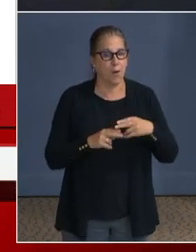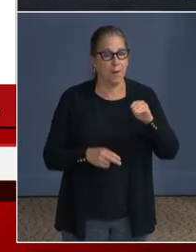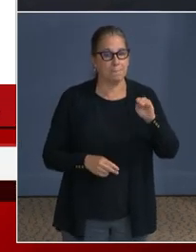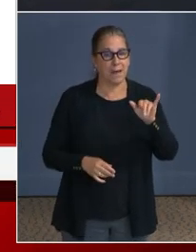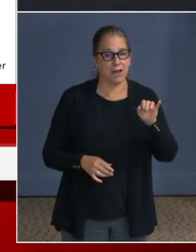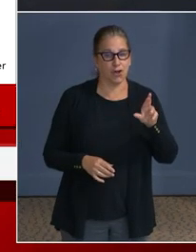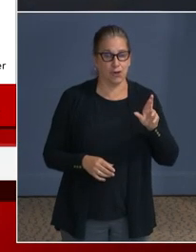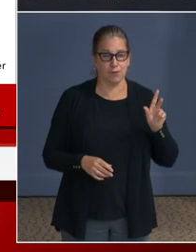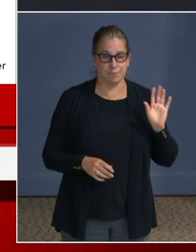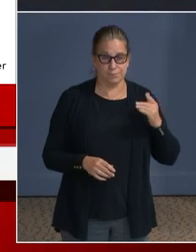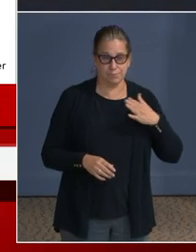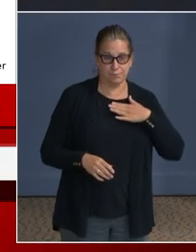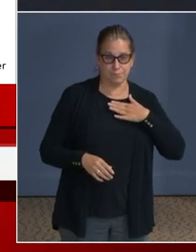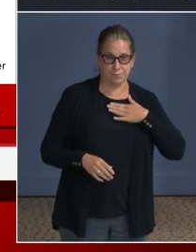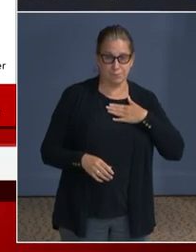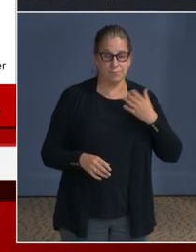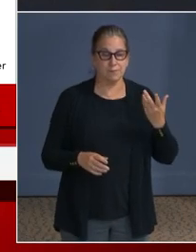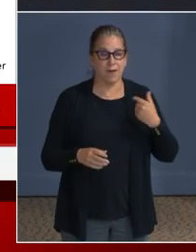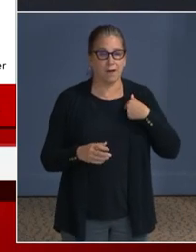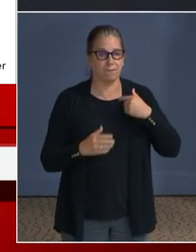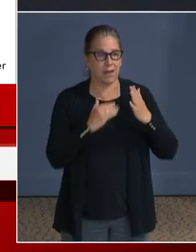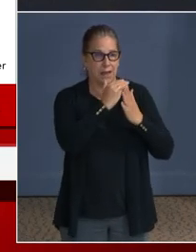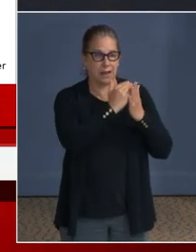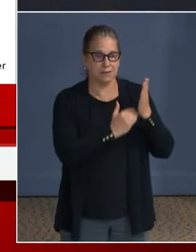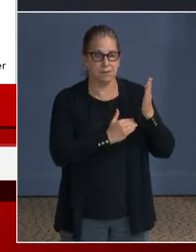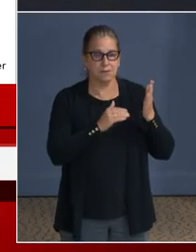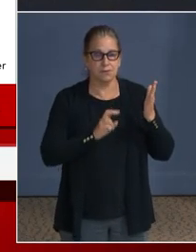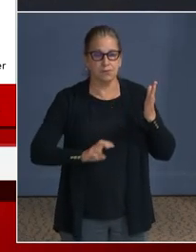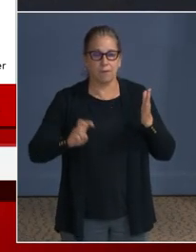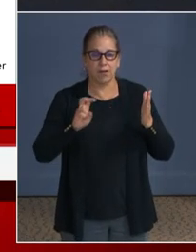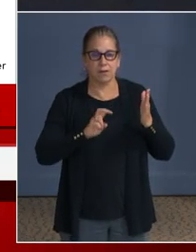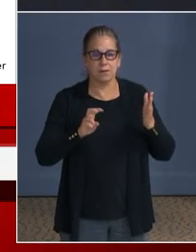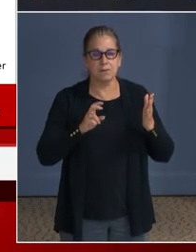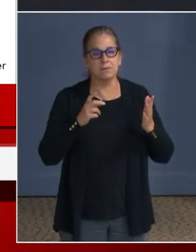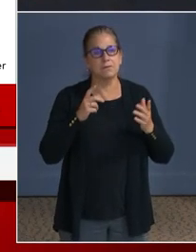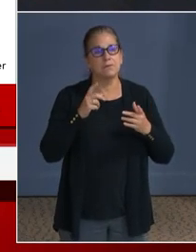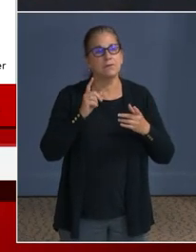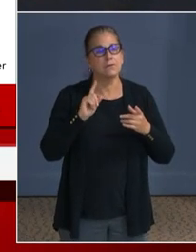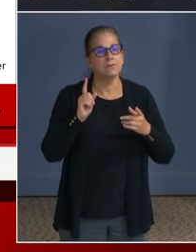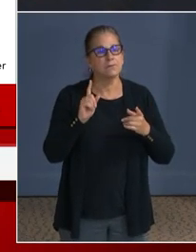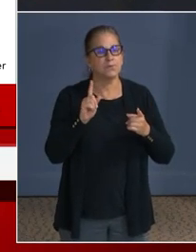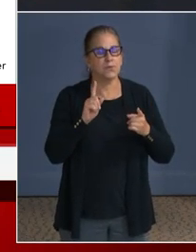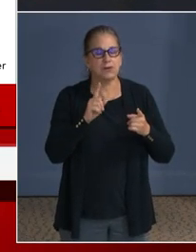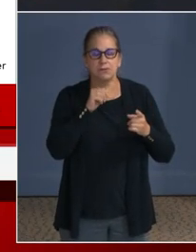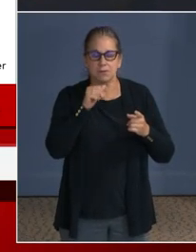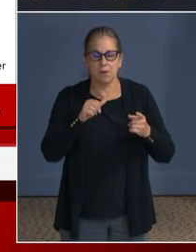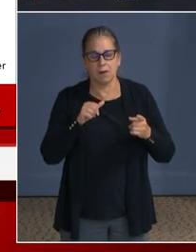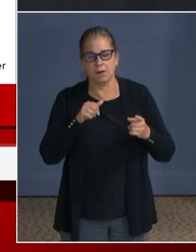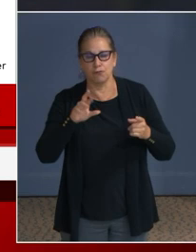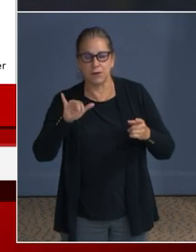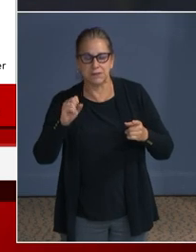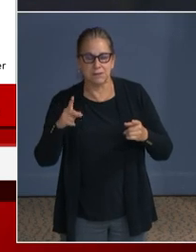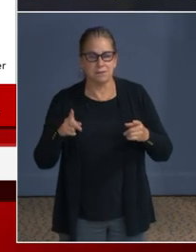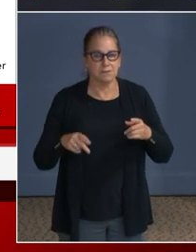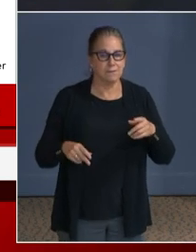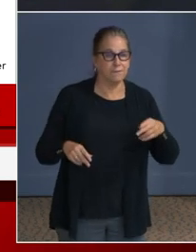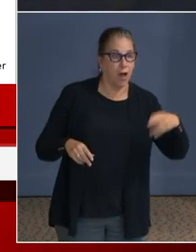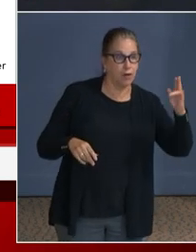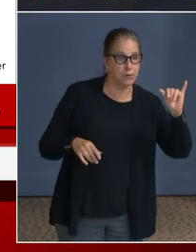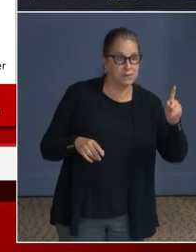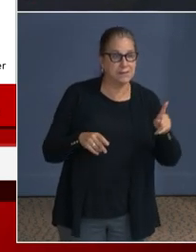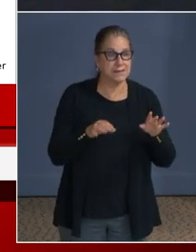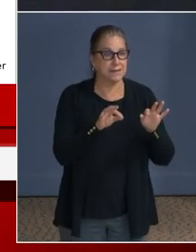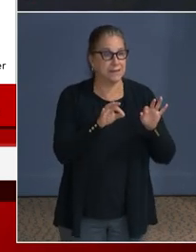you travel to a high-risk state for non-essential travel, when you return, you must self-quarantine